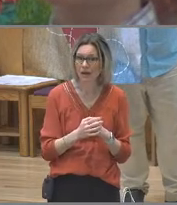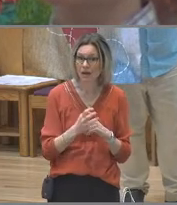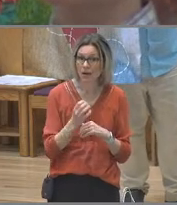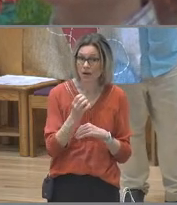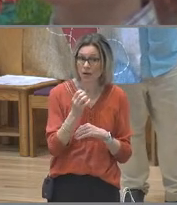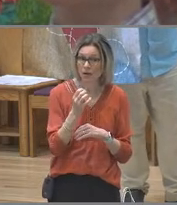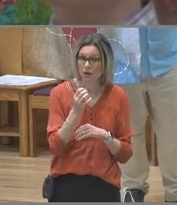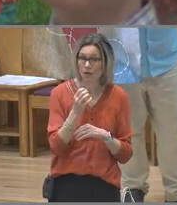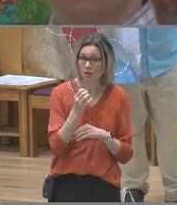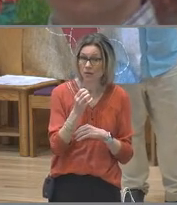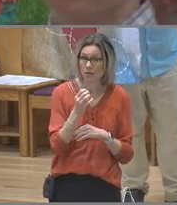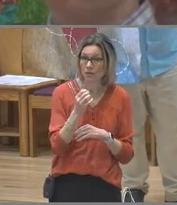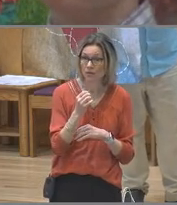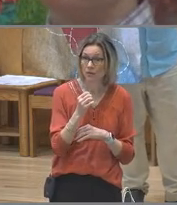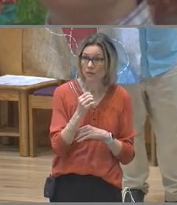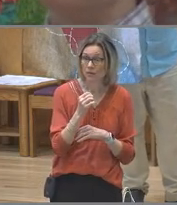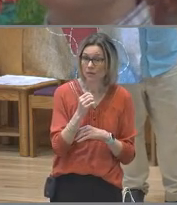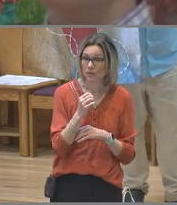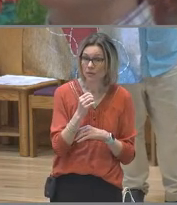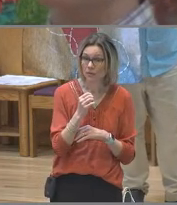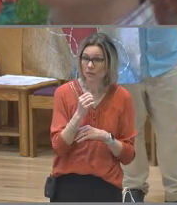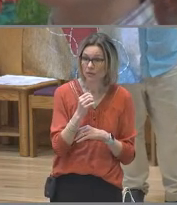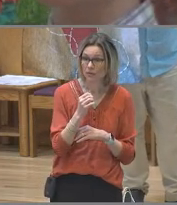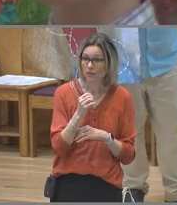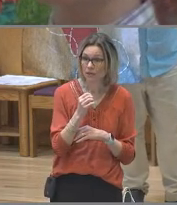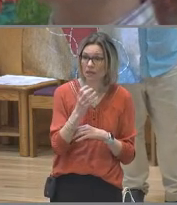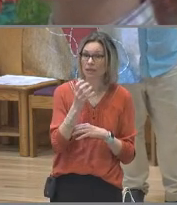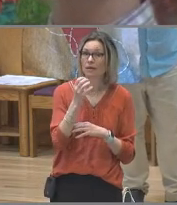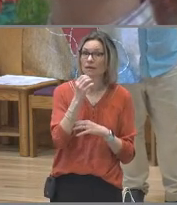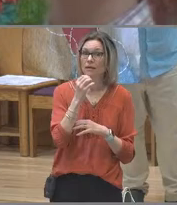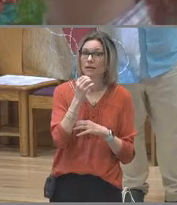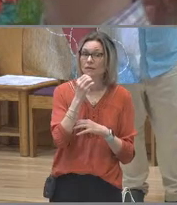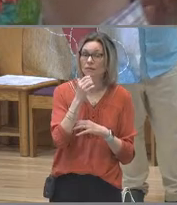It's from the baker who makes food for us.